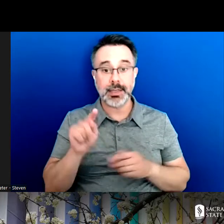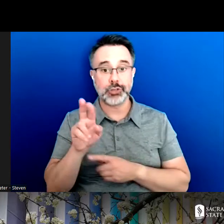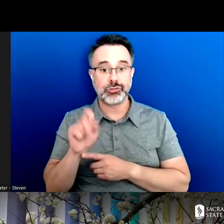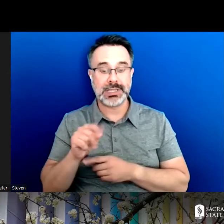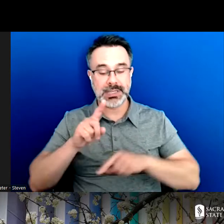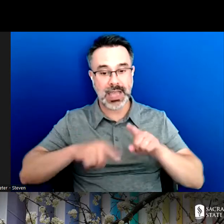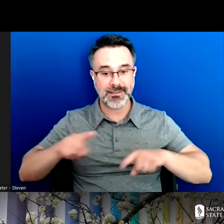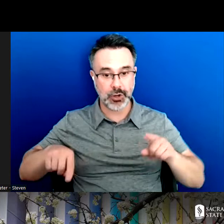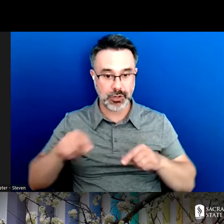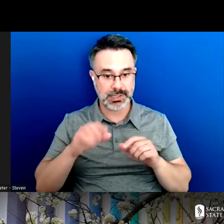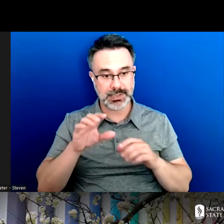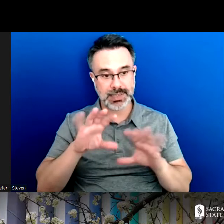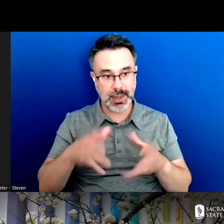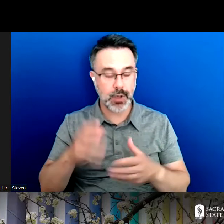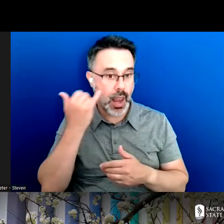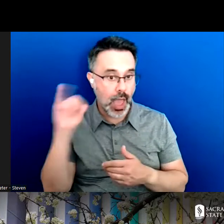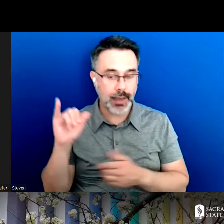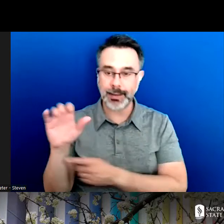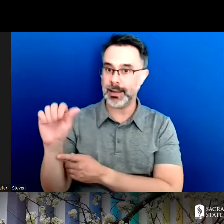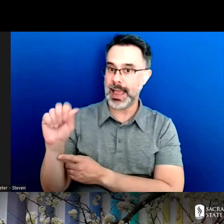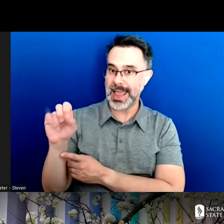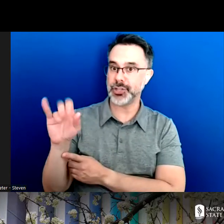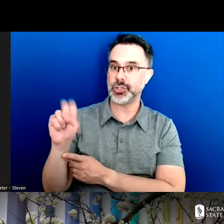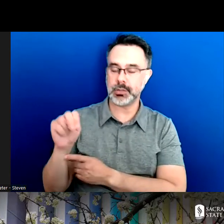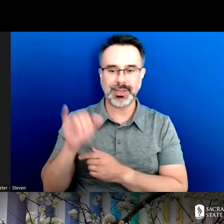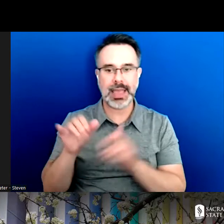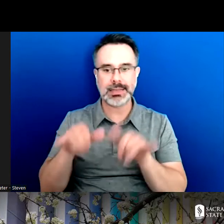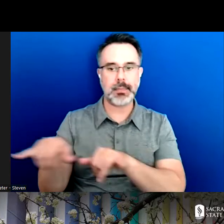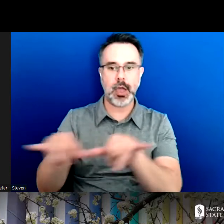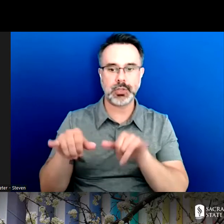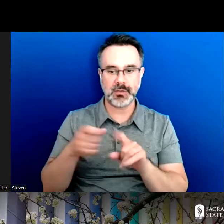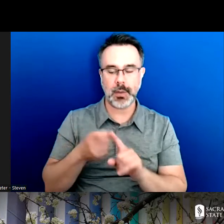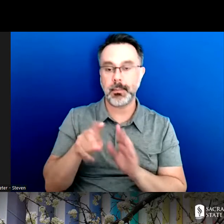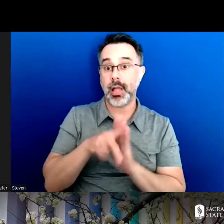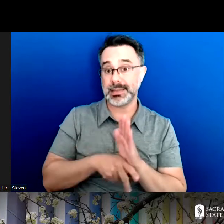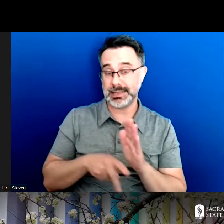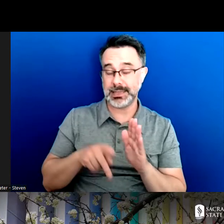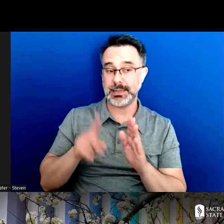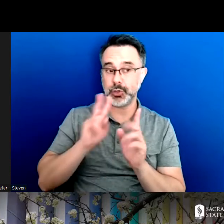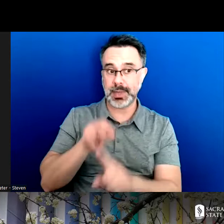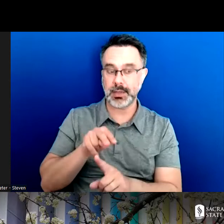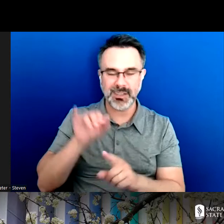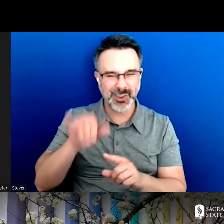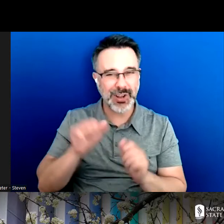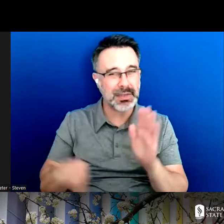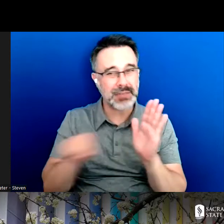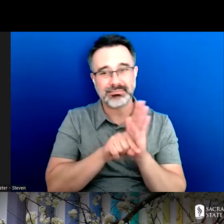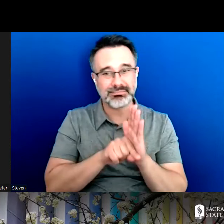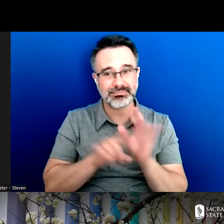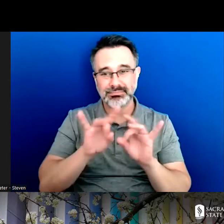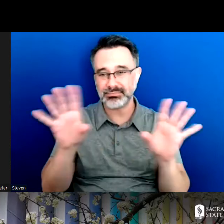categories, such as Asian, as homogeneous from a policy perspective can have devastating results for people needing